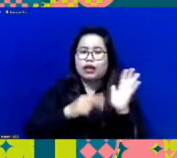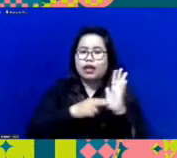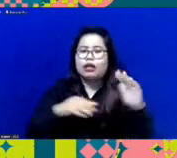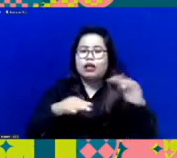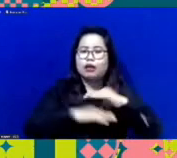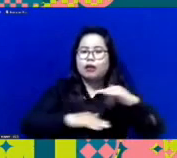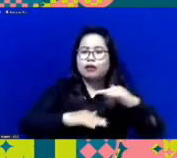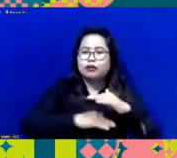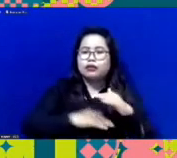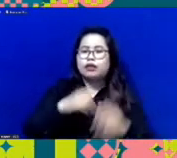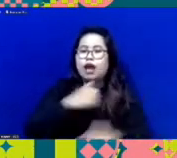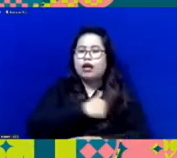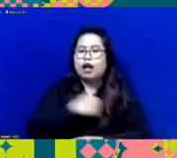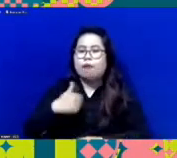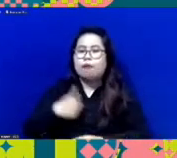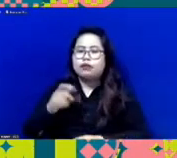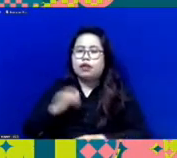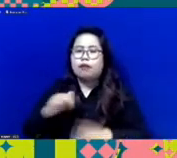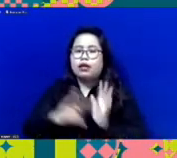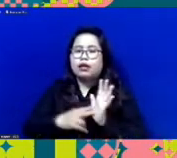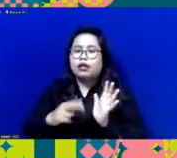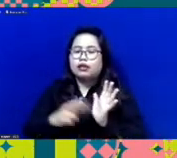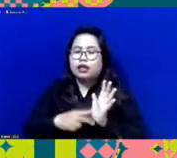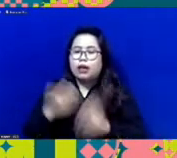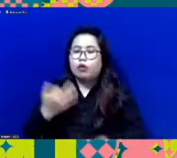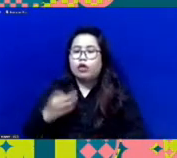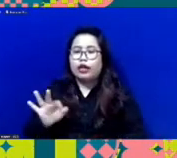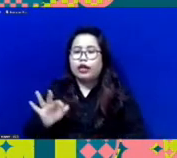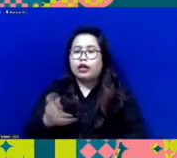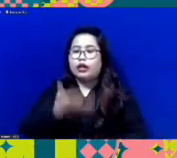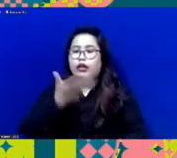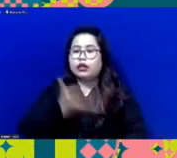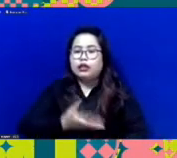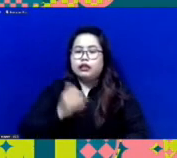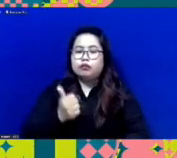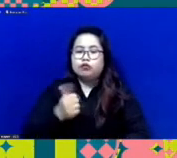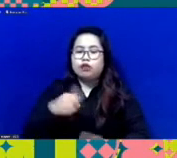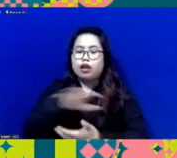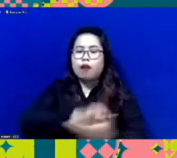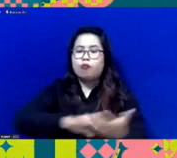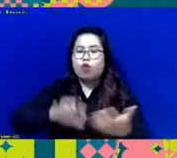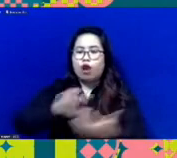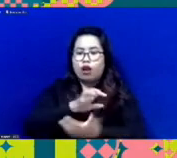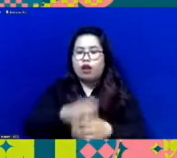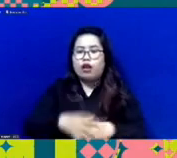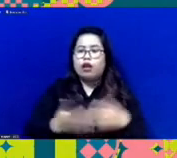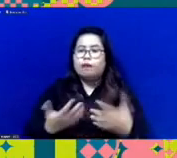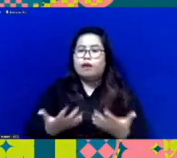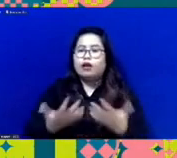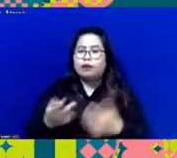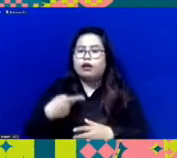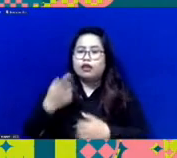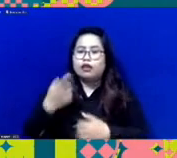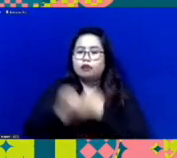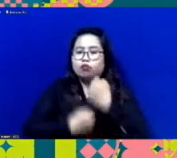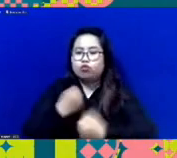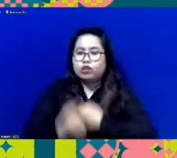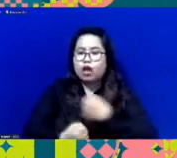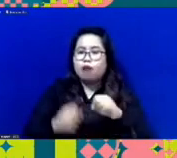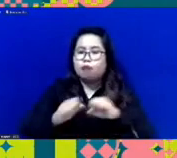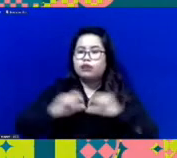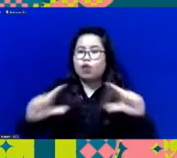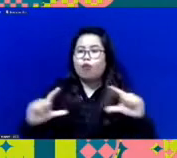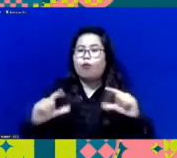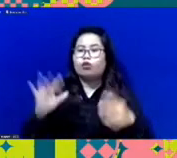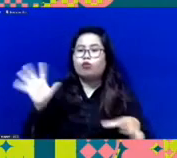looking values. Yes. So it's a bit of a mix of here and there, but this is how we try to answer the past, the present, and the future. So Aklan is